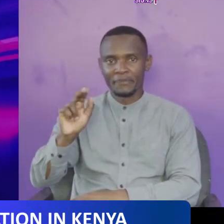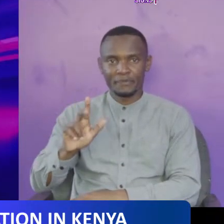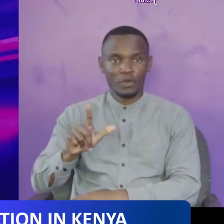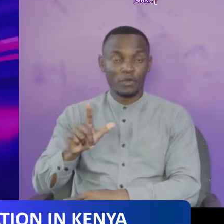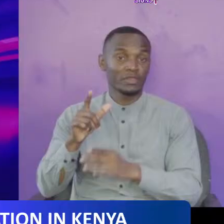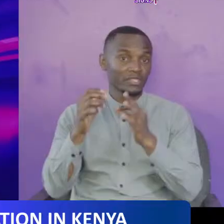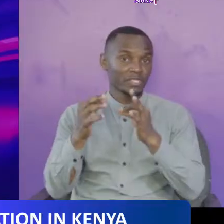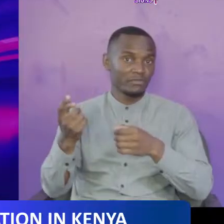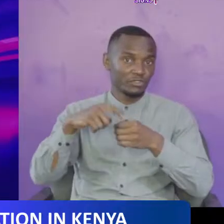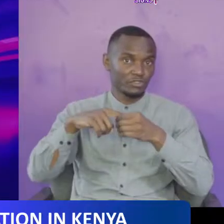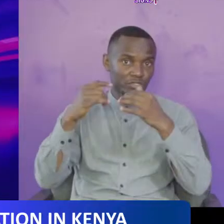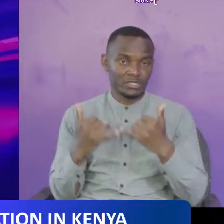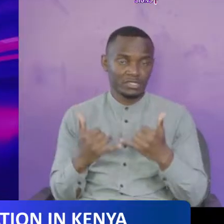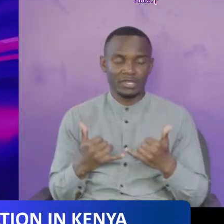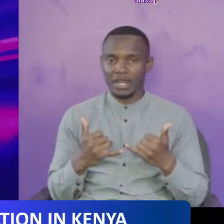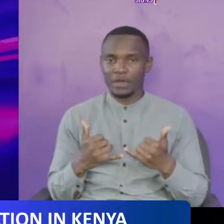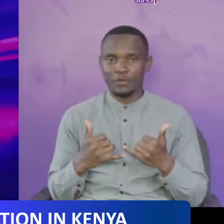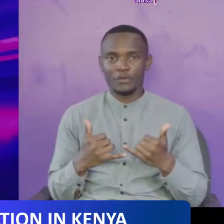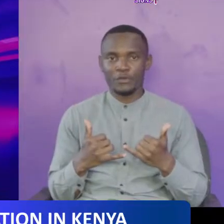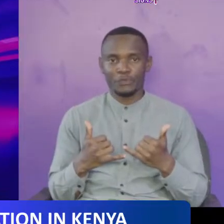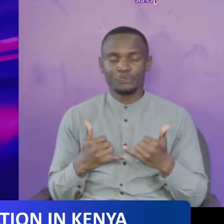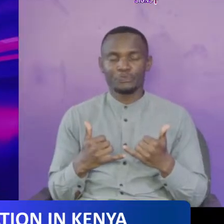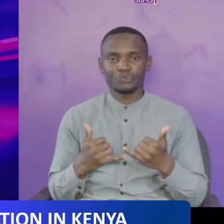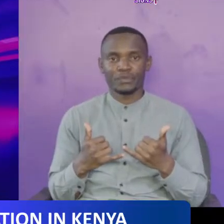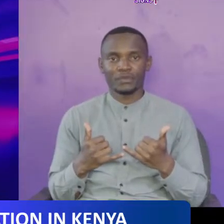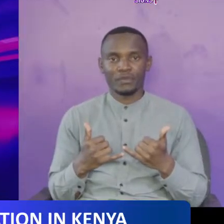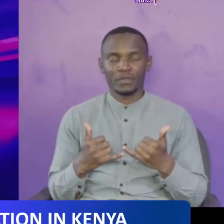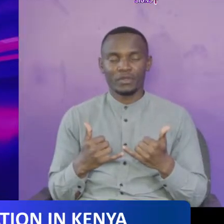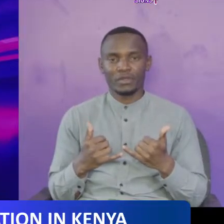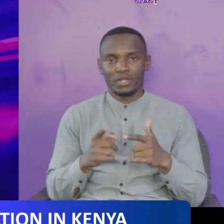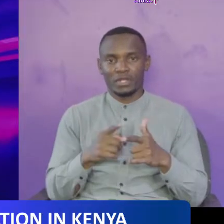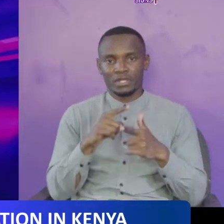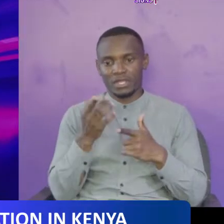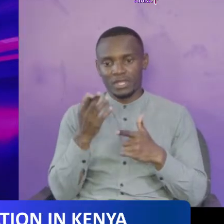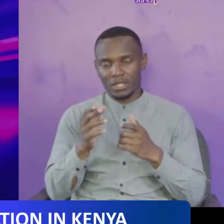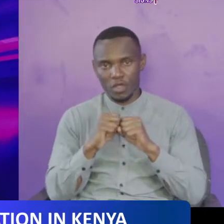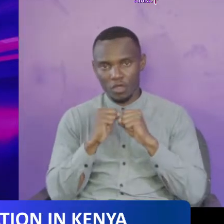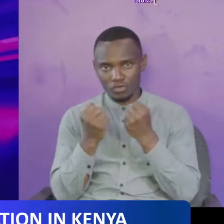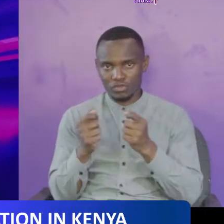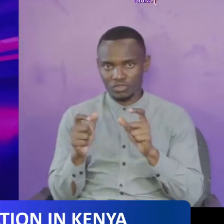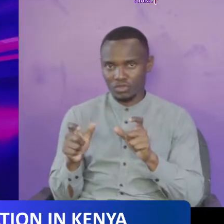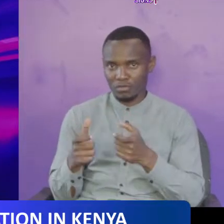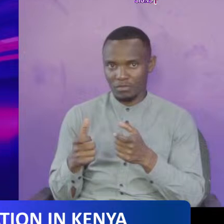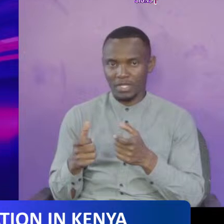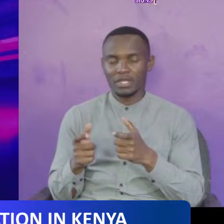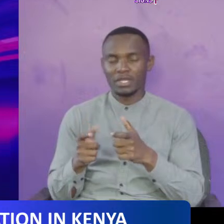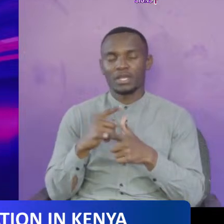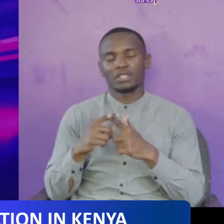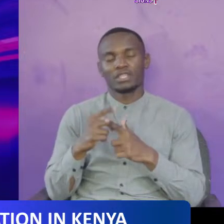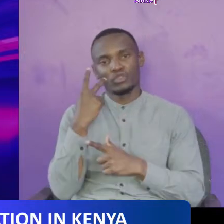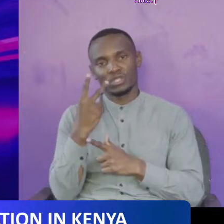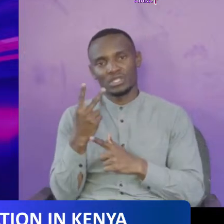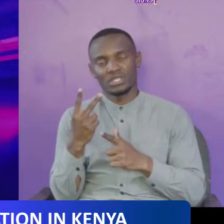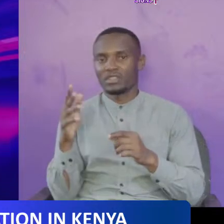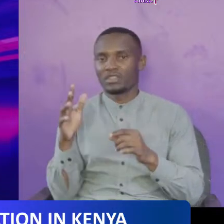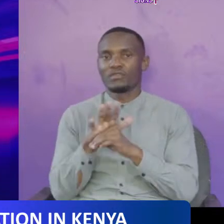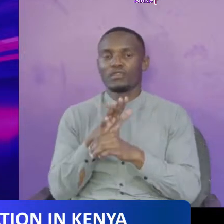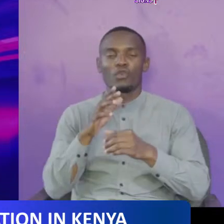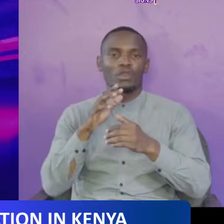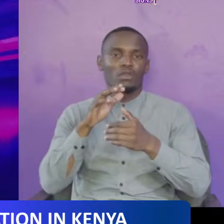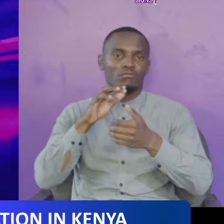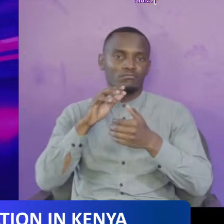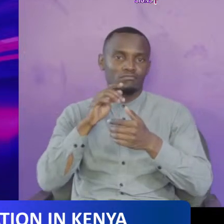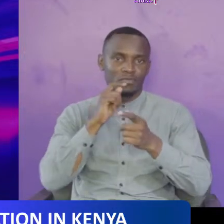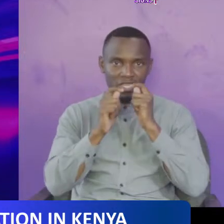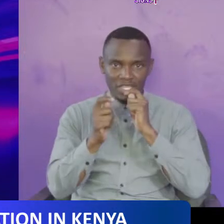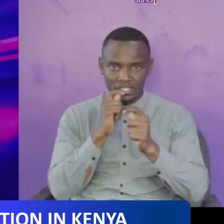about now for any reason whatsoever, go back onto our social media platforms. You'll be able to rewatch and re-engage and